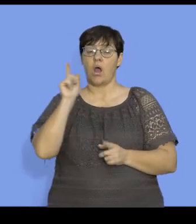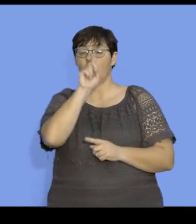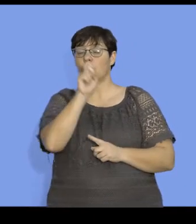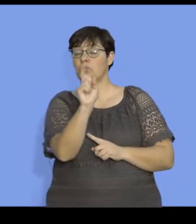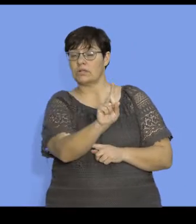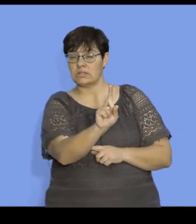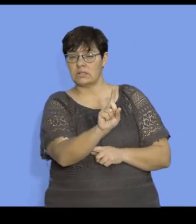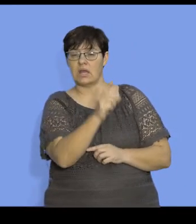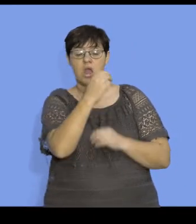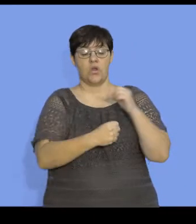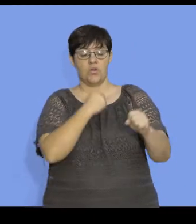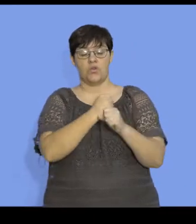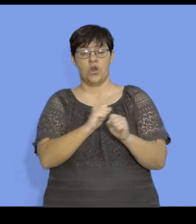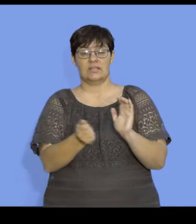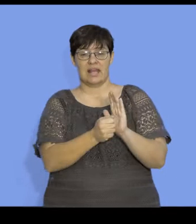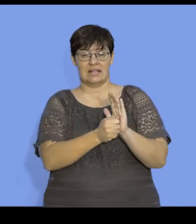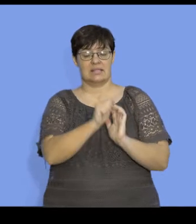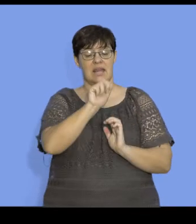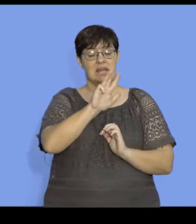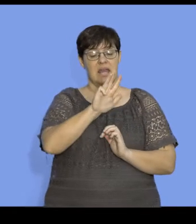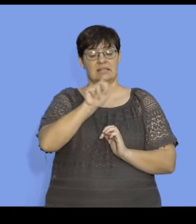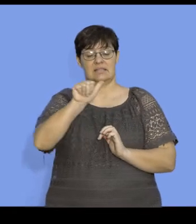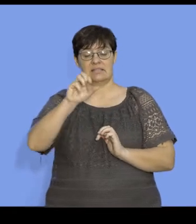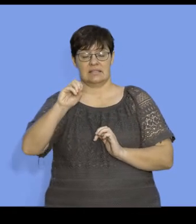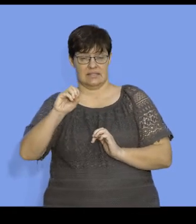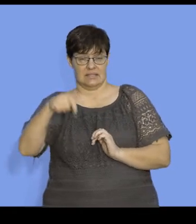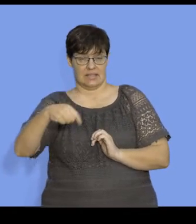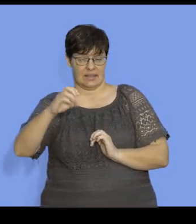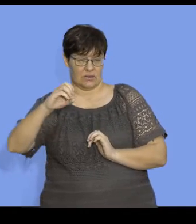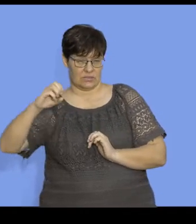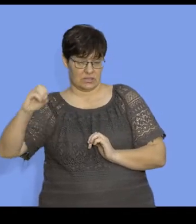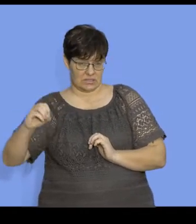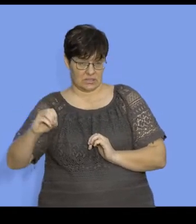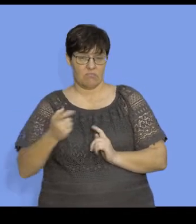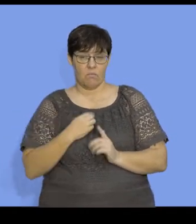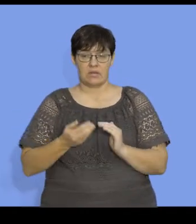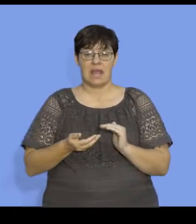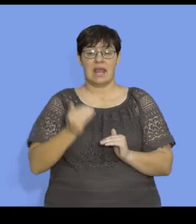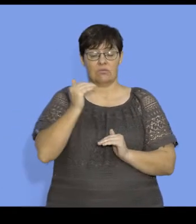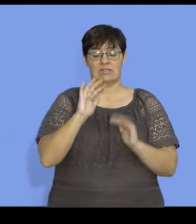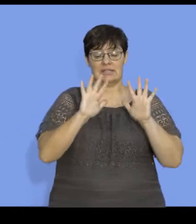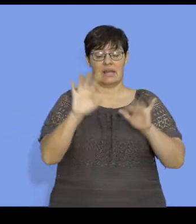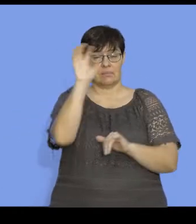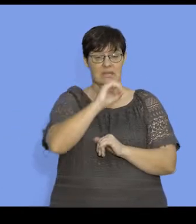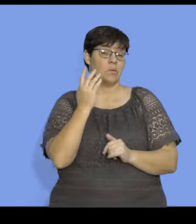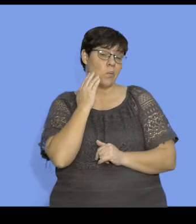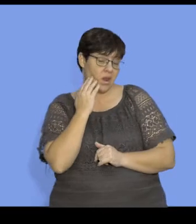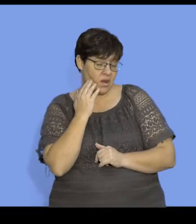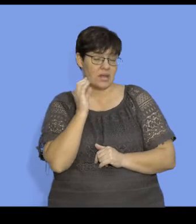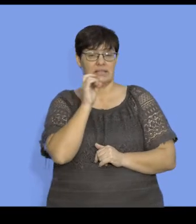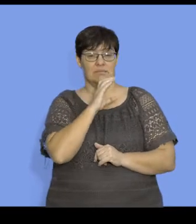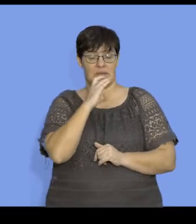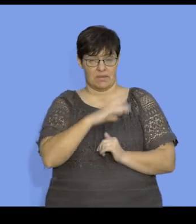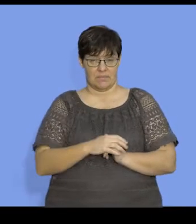question. Our annual sales were 960,000, of which there was to be an increase of 10% in